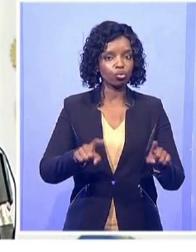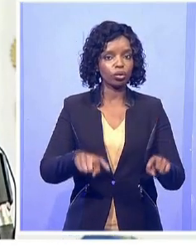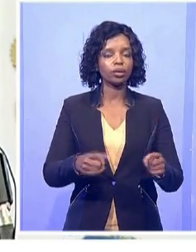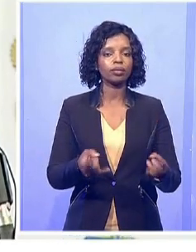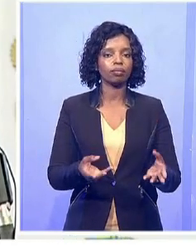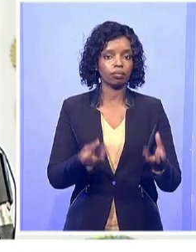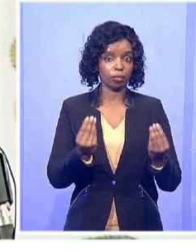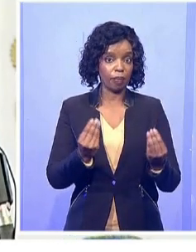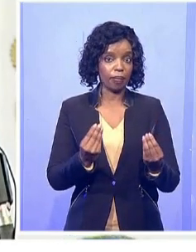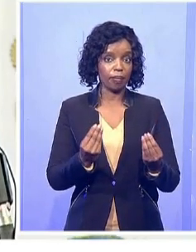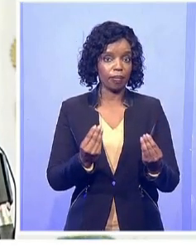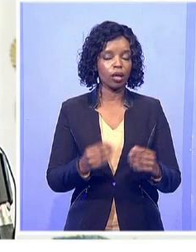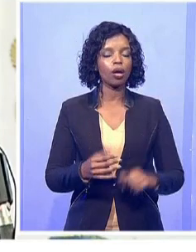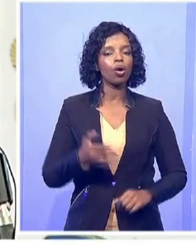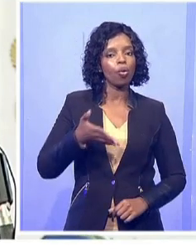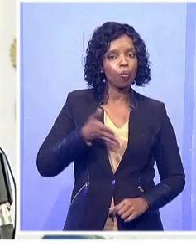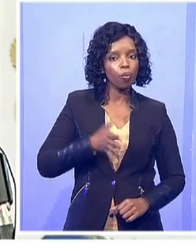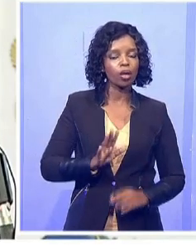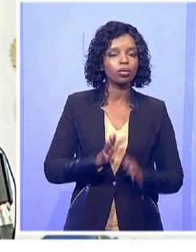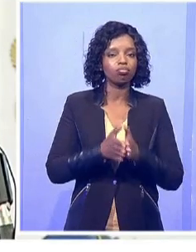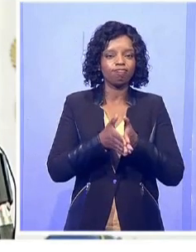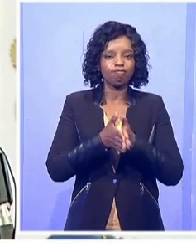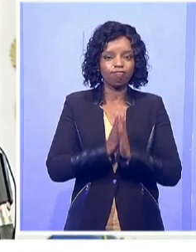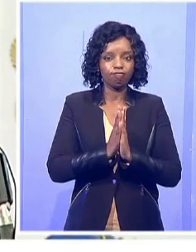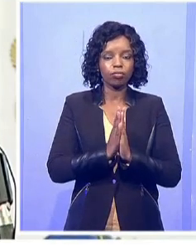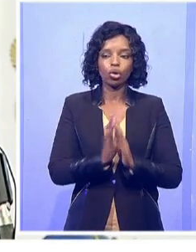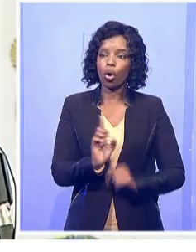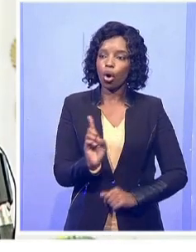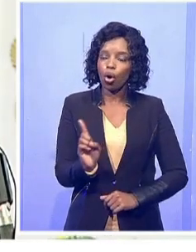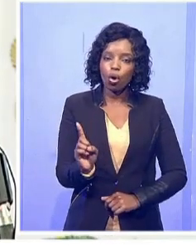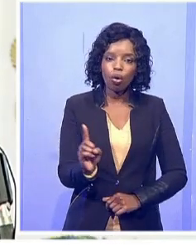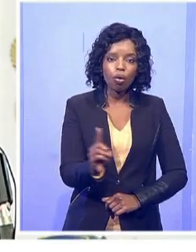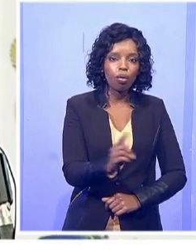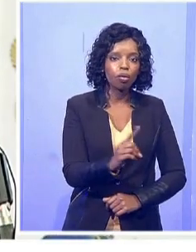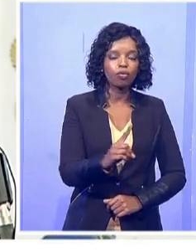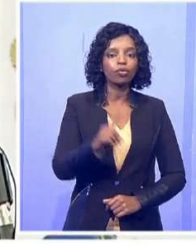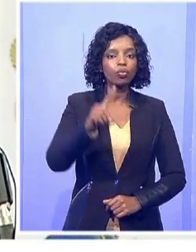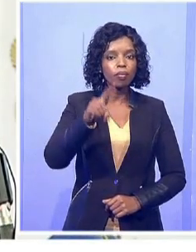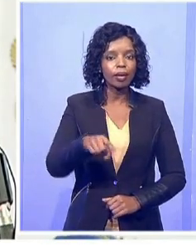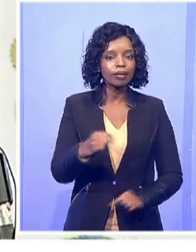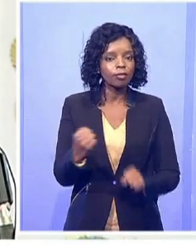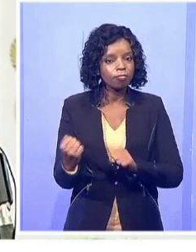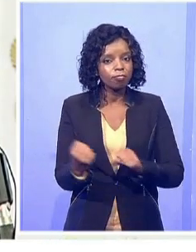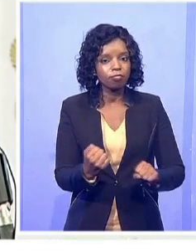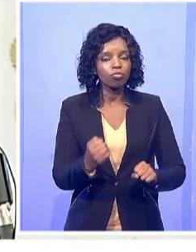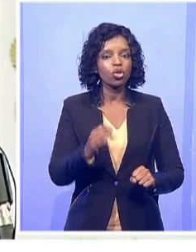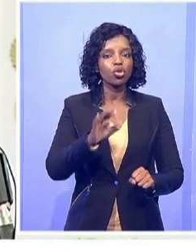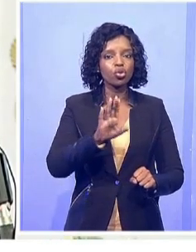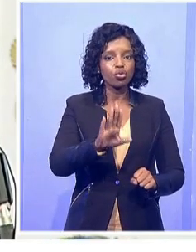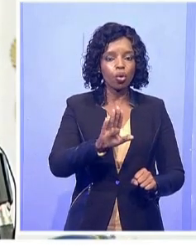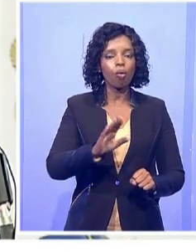we want to request all of you to strengthen your associations, your structures,